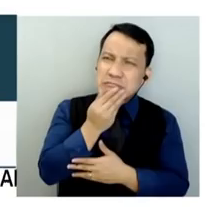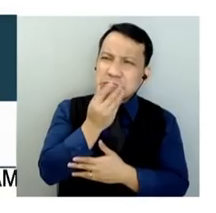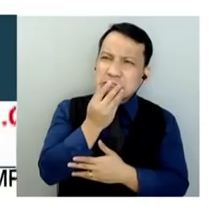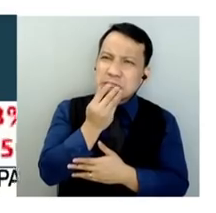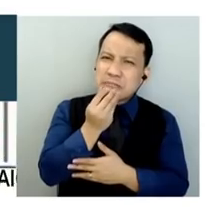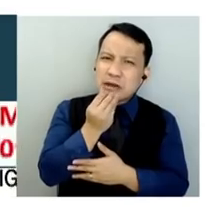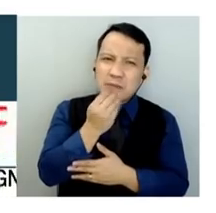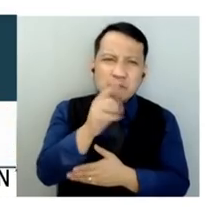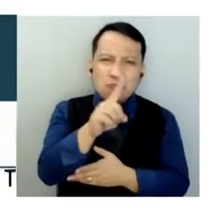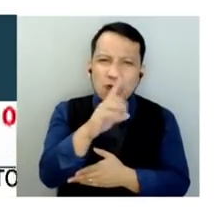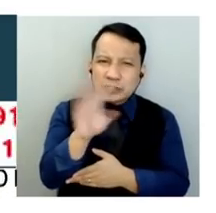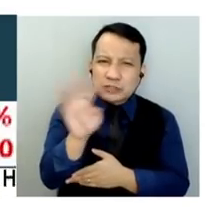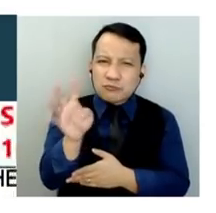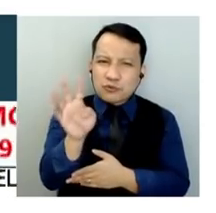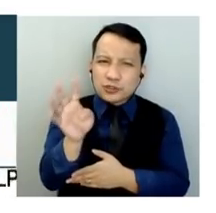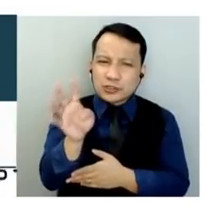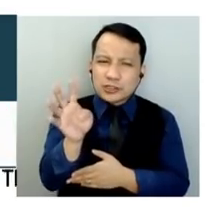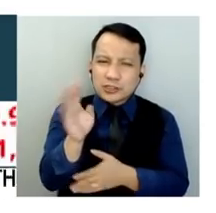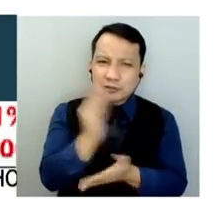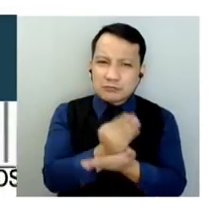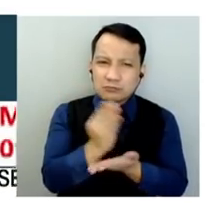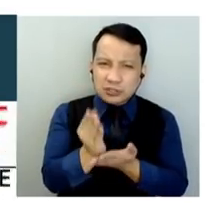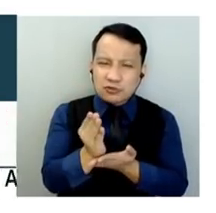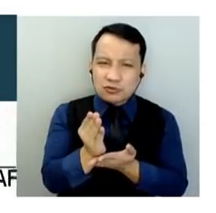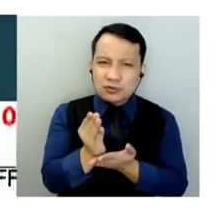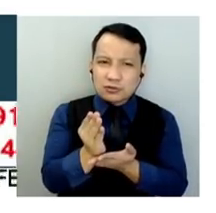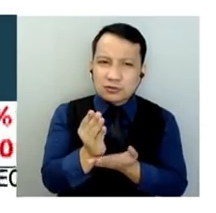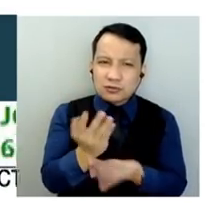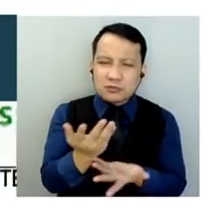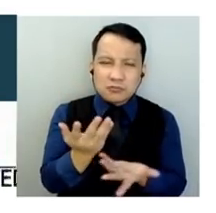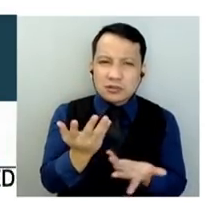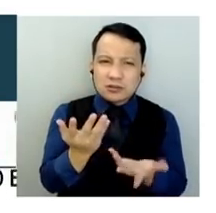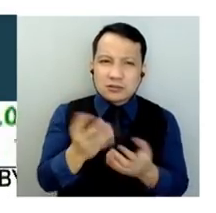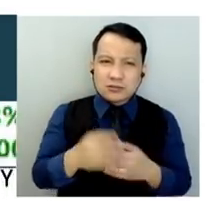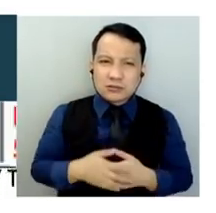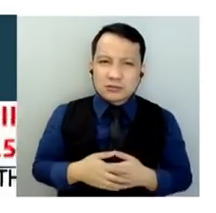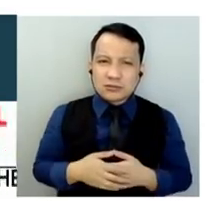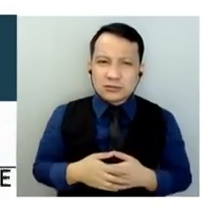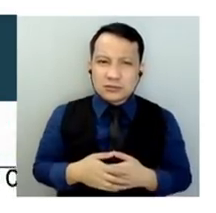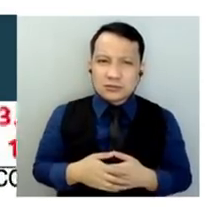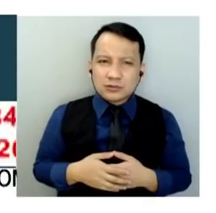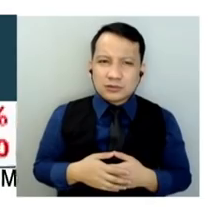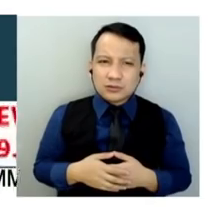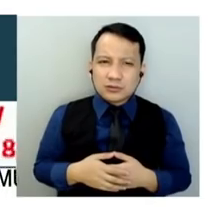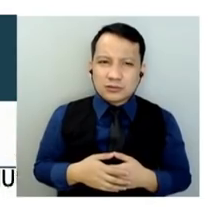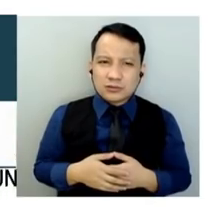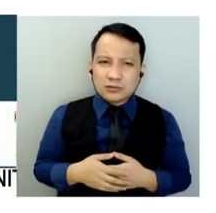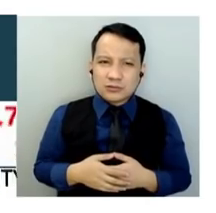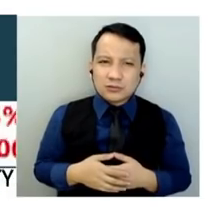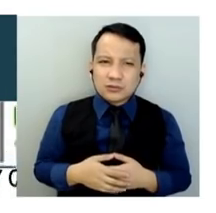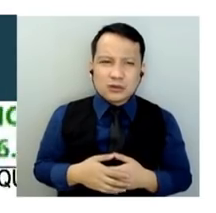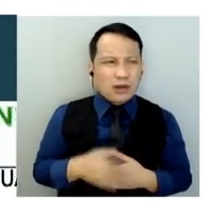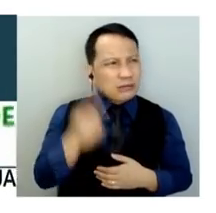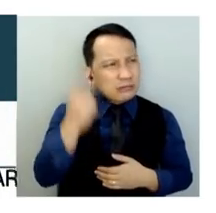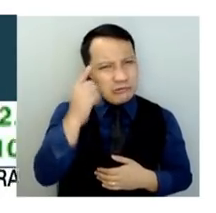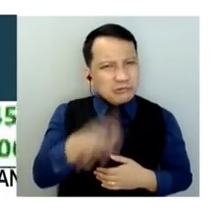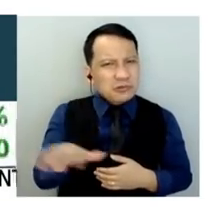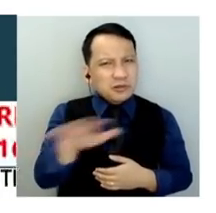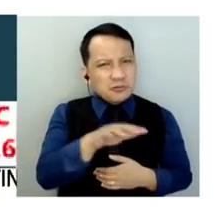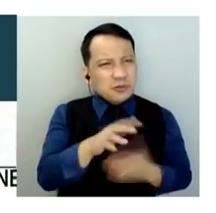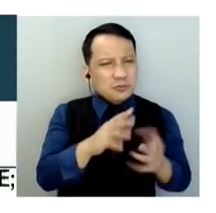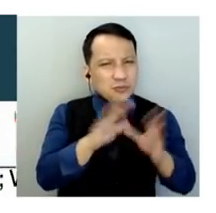140, 150 billion vicinity. So I think for the entire UP system, it's